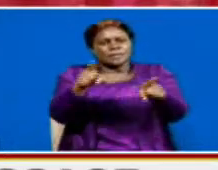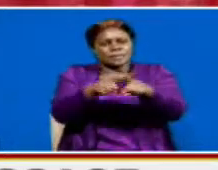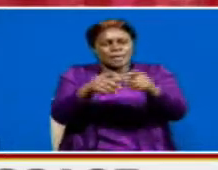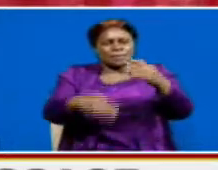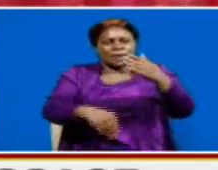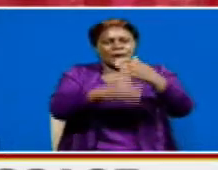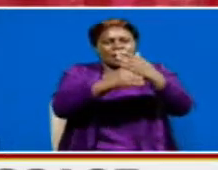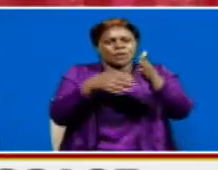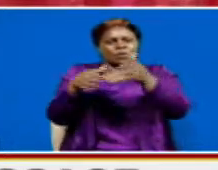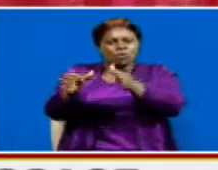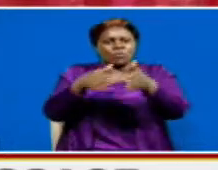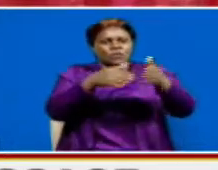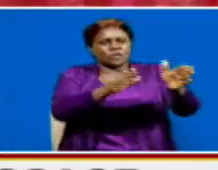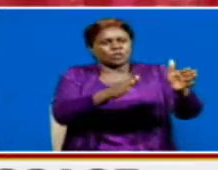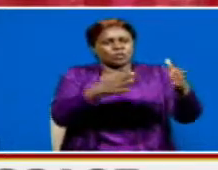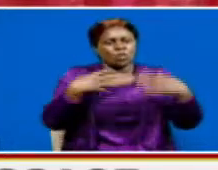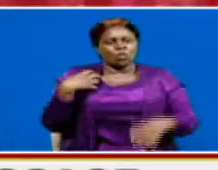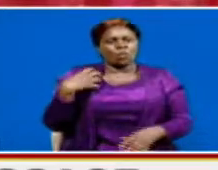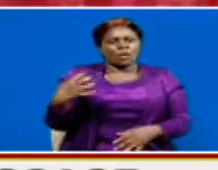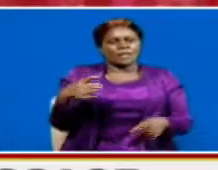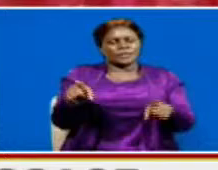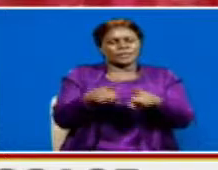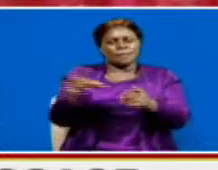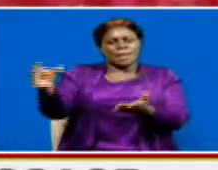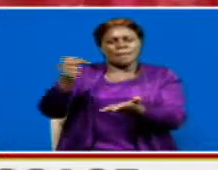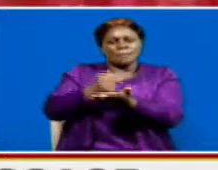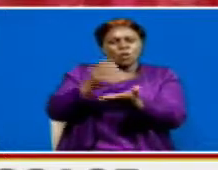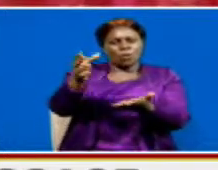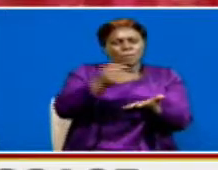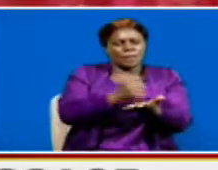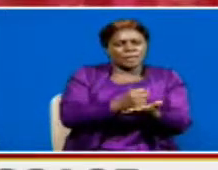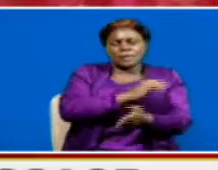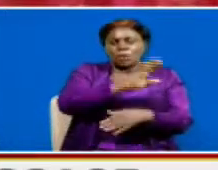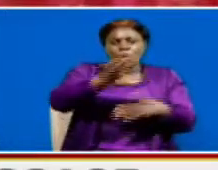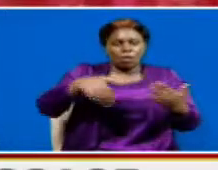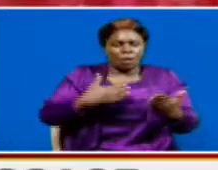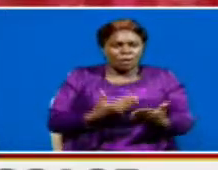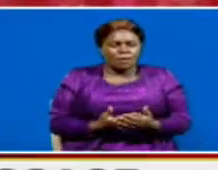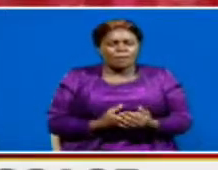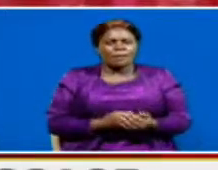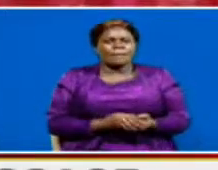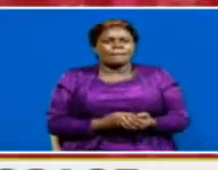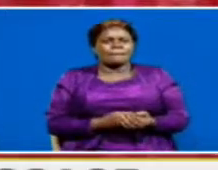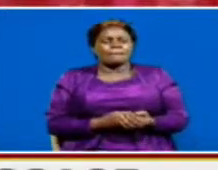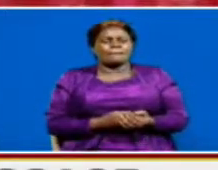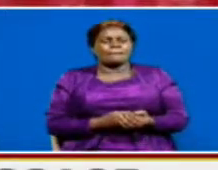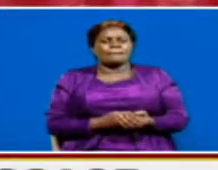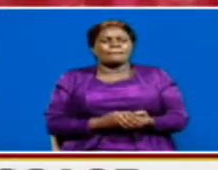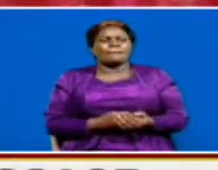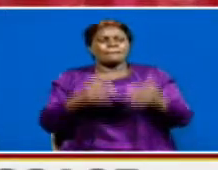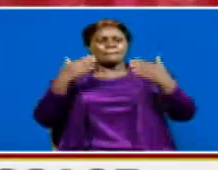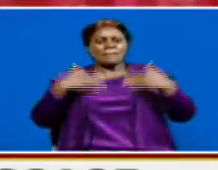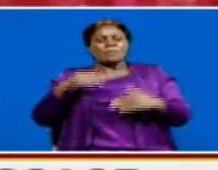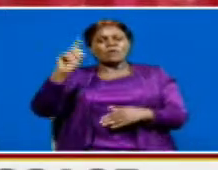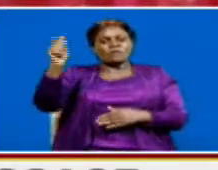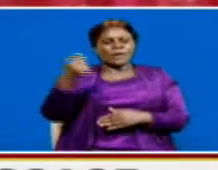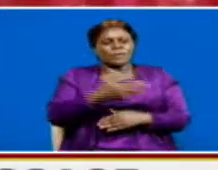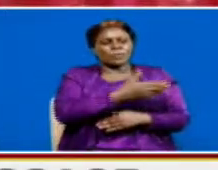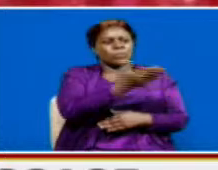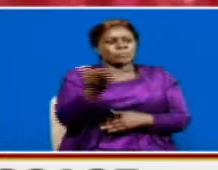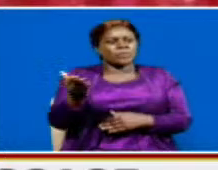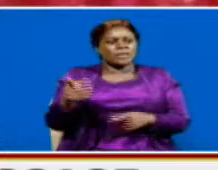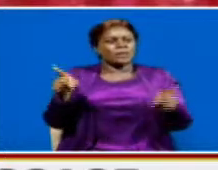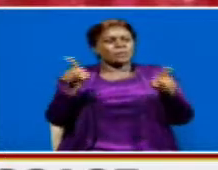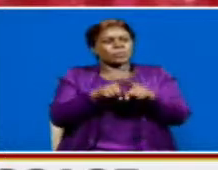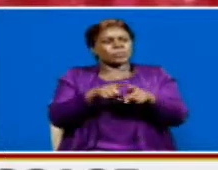increase opportunities for wealth and employment for all. The people of Kenya have